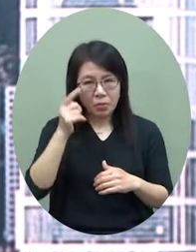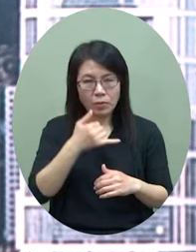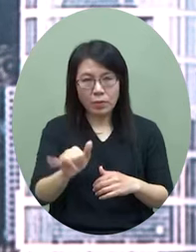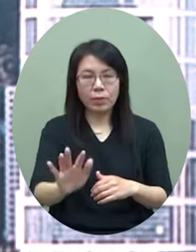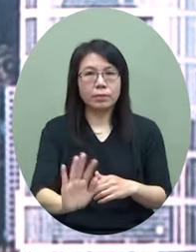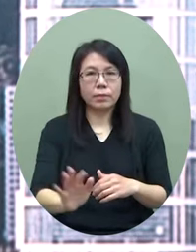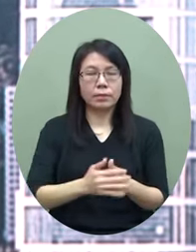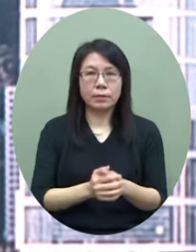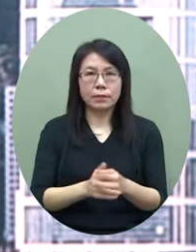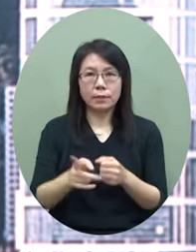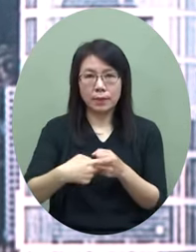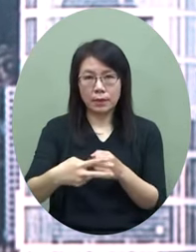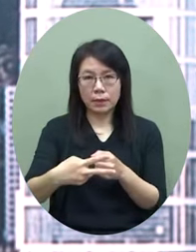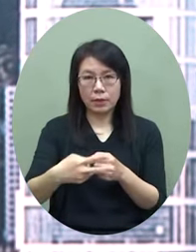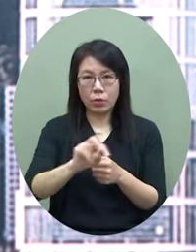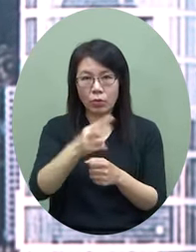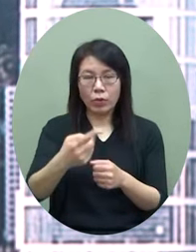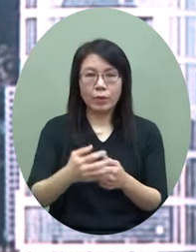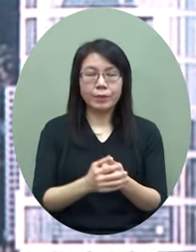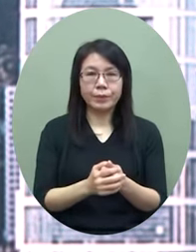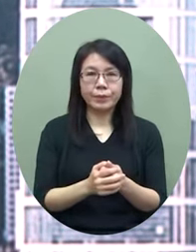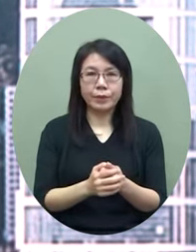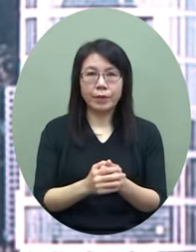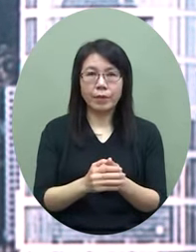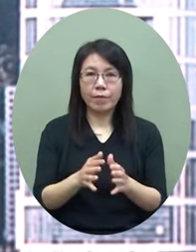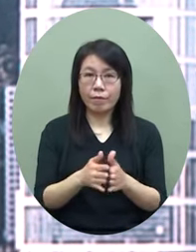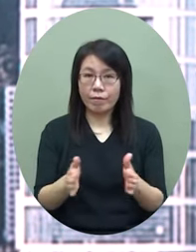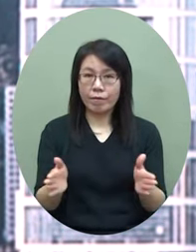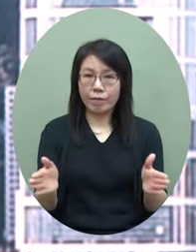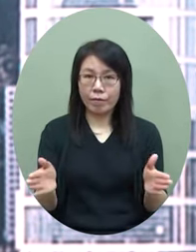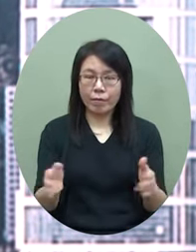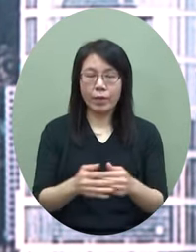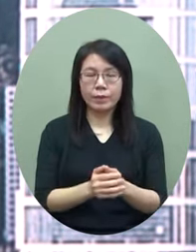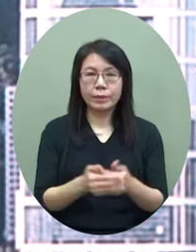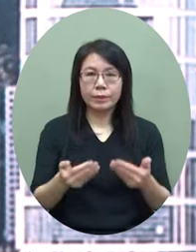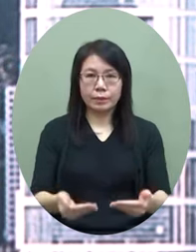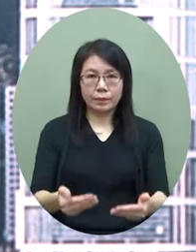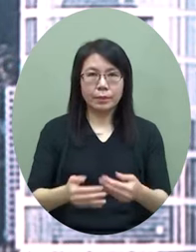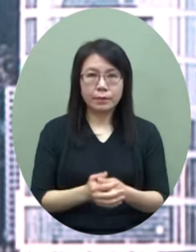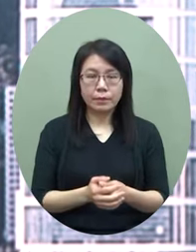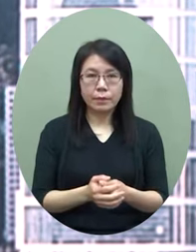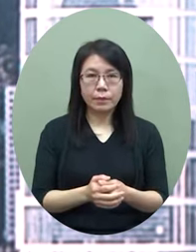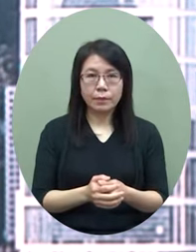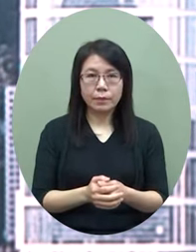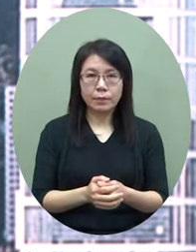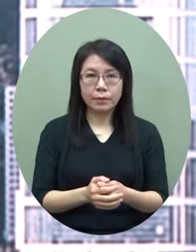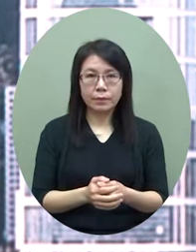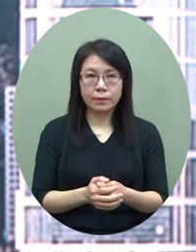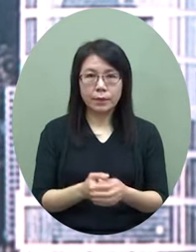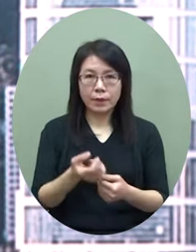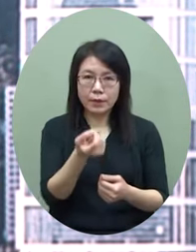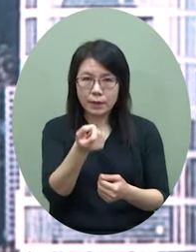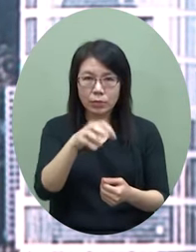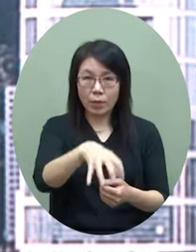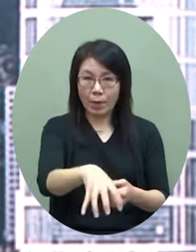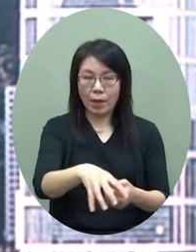mesh is of course the scopeas you have put iton this occasion although everybody said it was a small districtbut in Hong Kong because